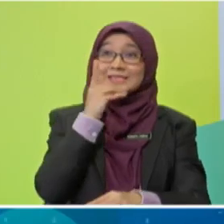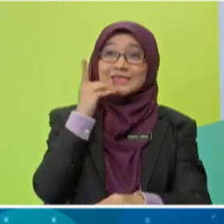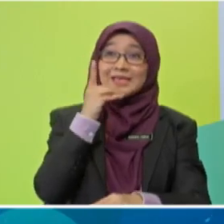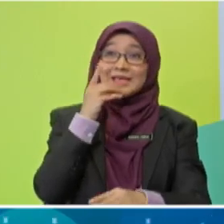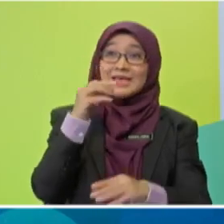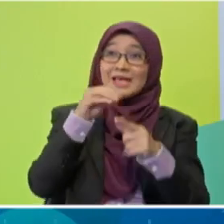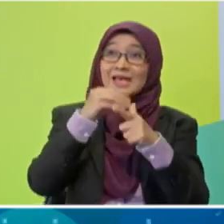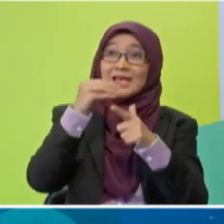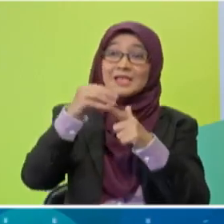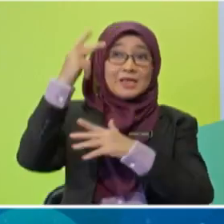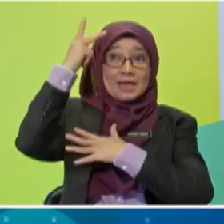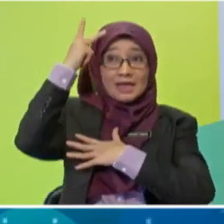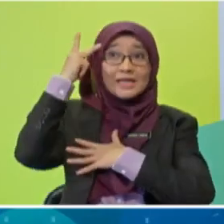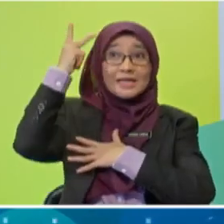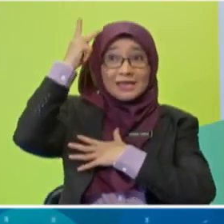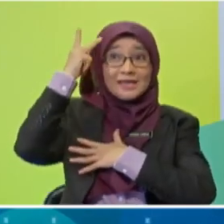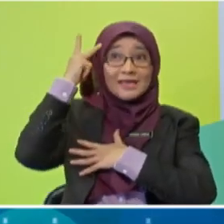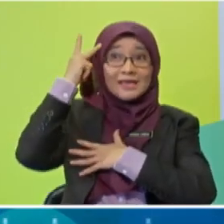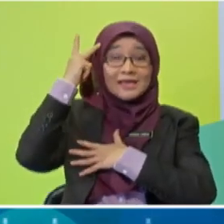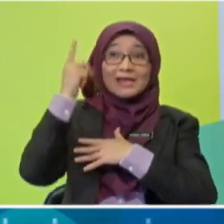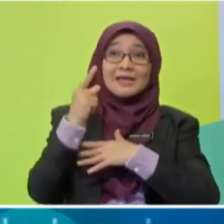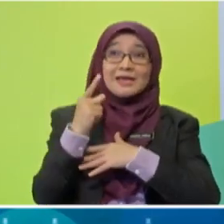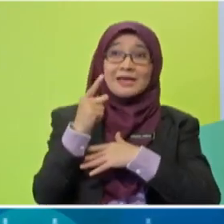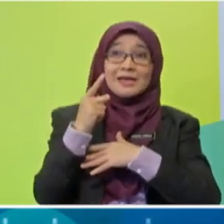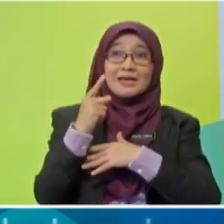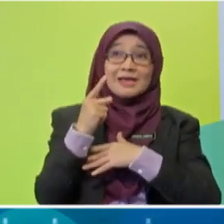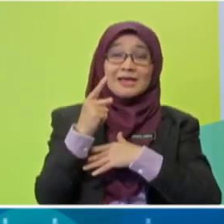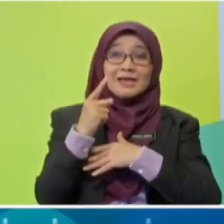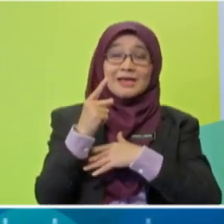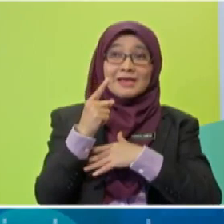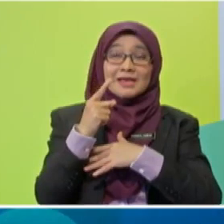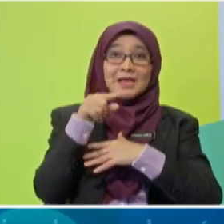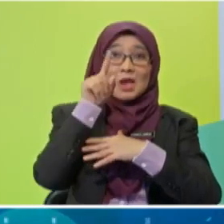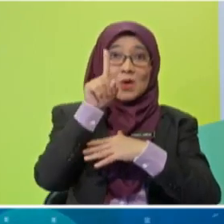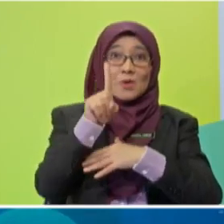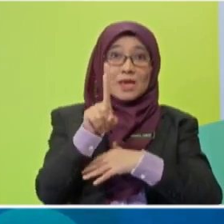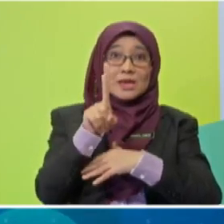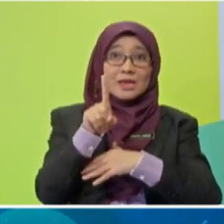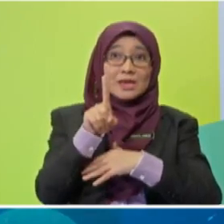Yes, Kadim. Go ahead. The answer is 136.